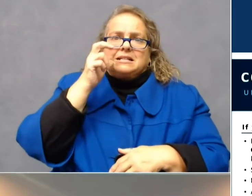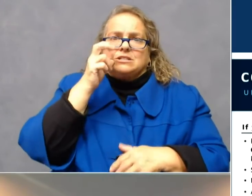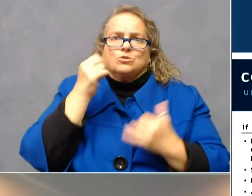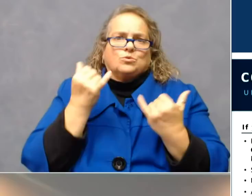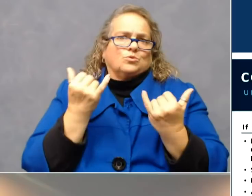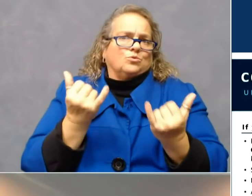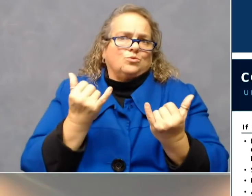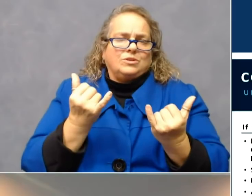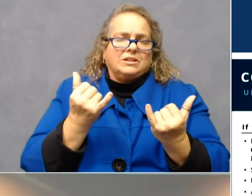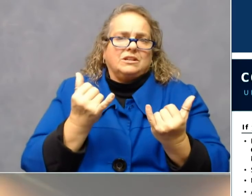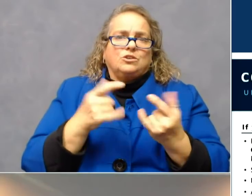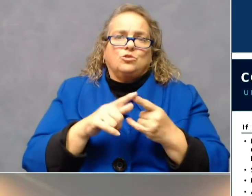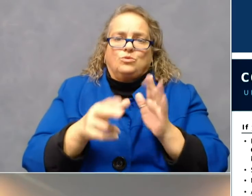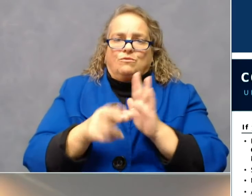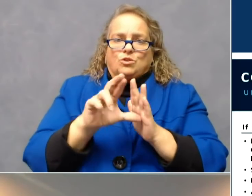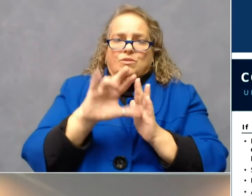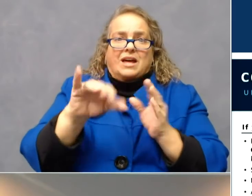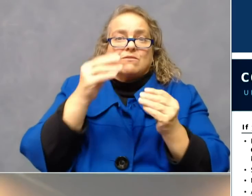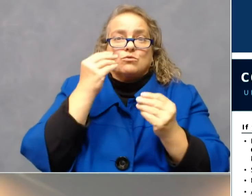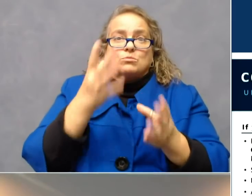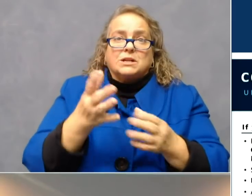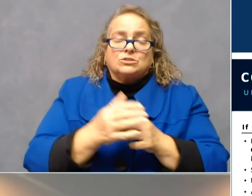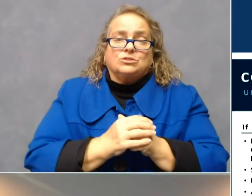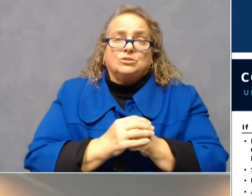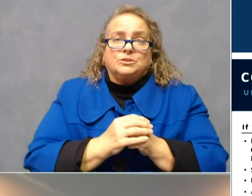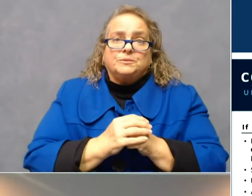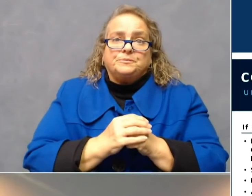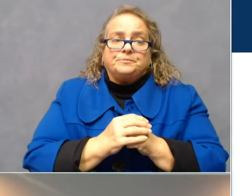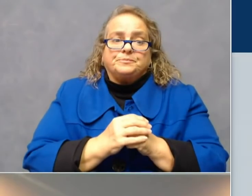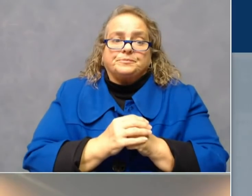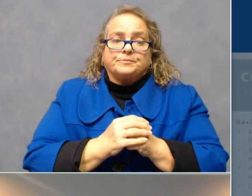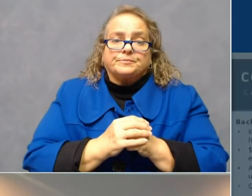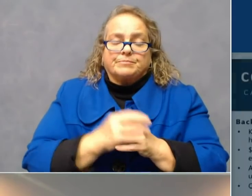review that information. Last slide, please.